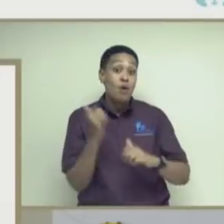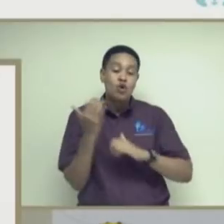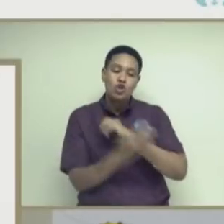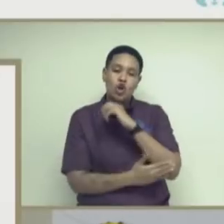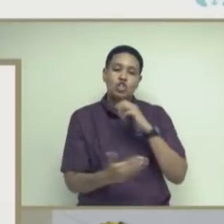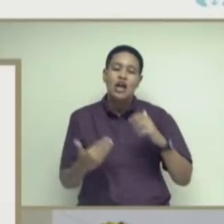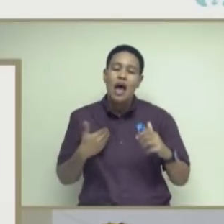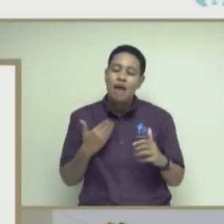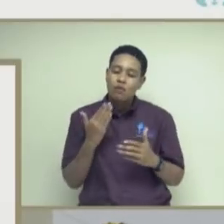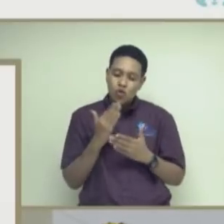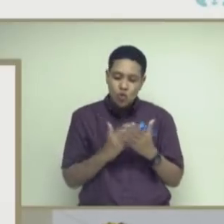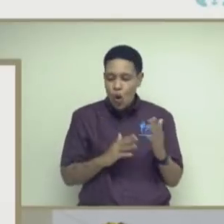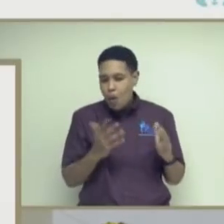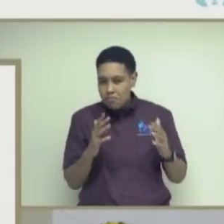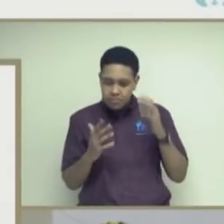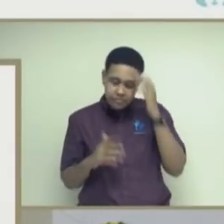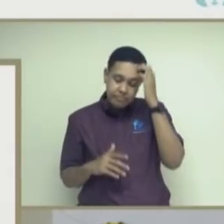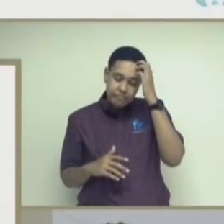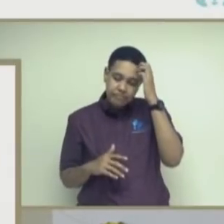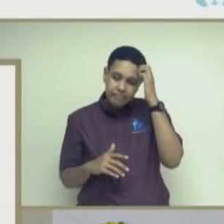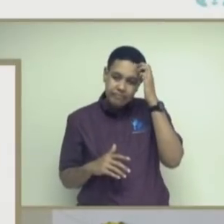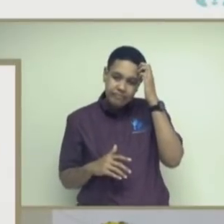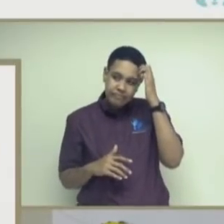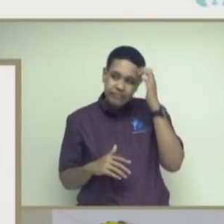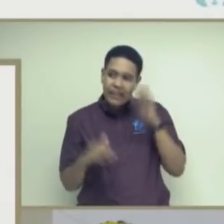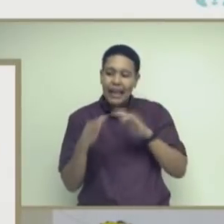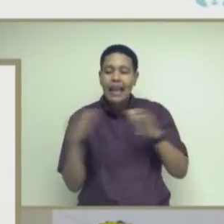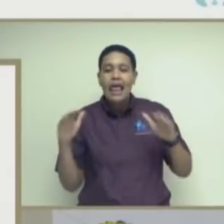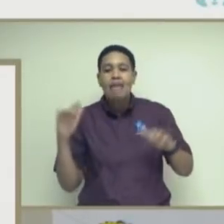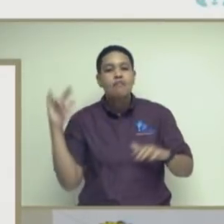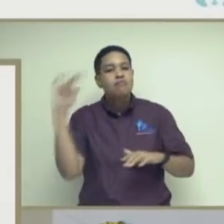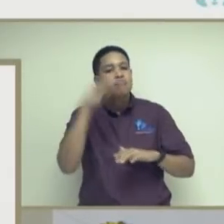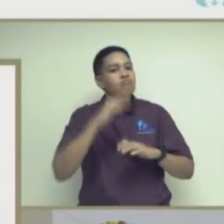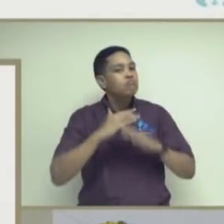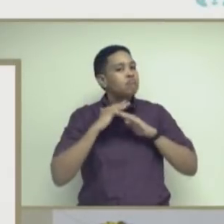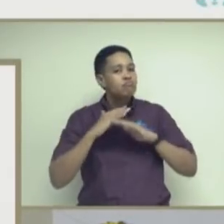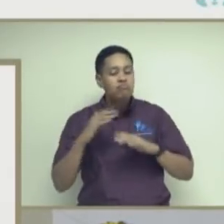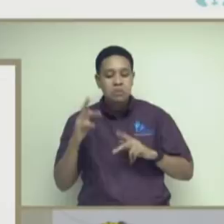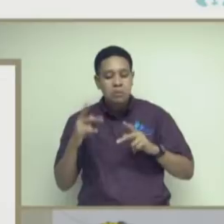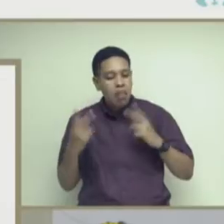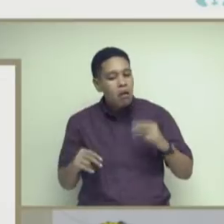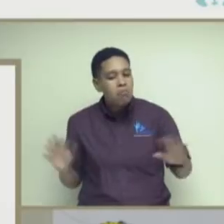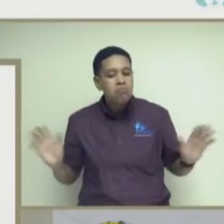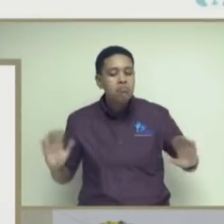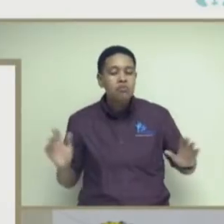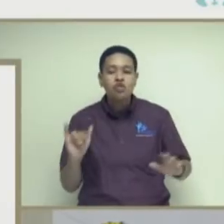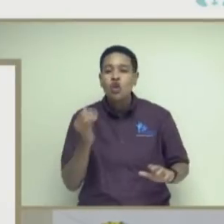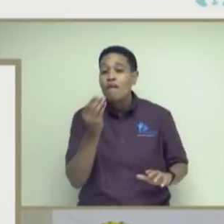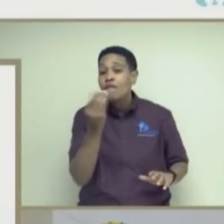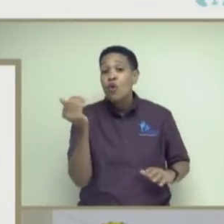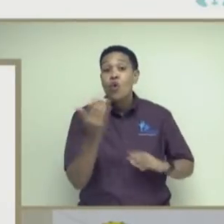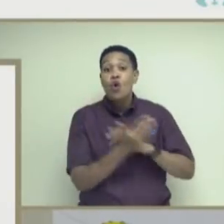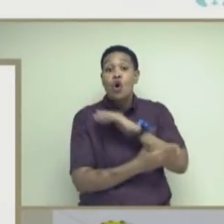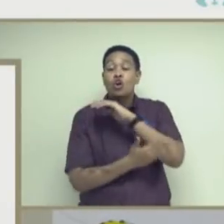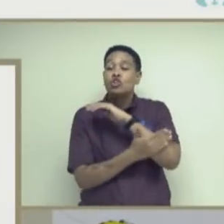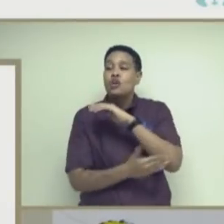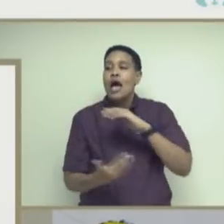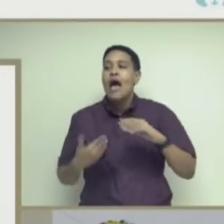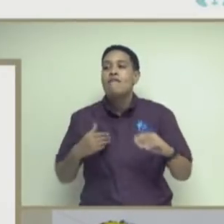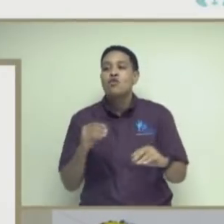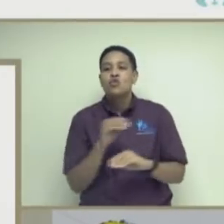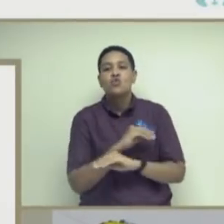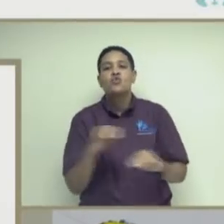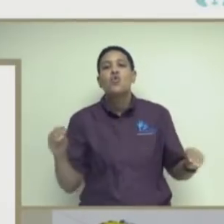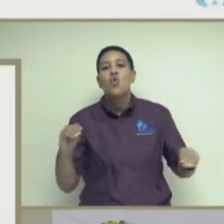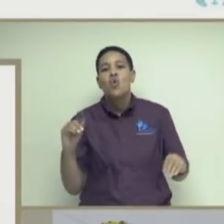have at some level of travel restriction. Just a few countries have no